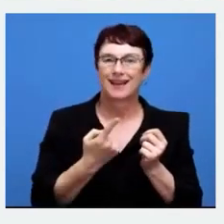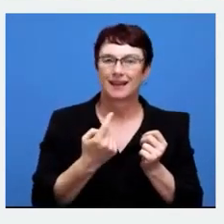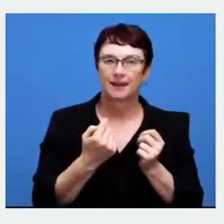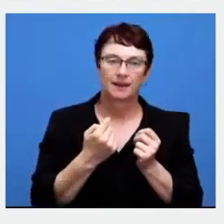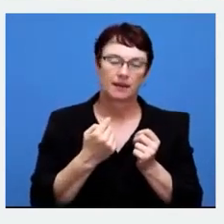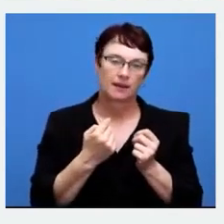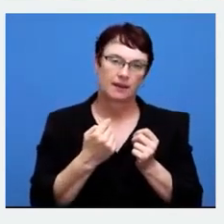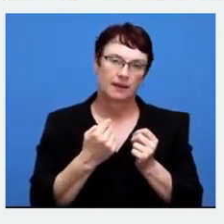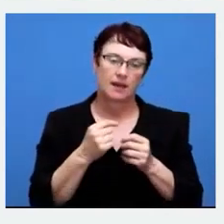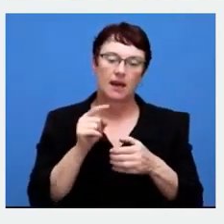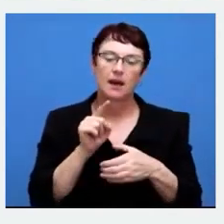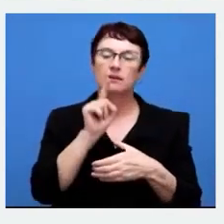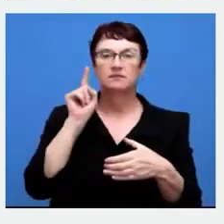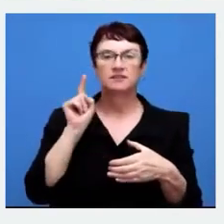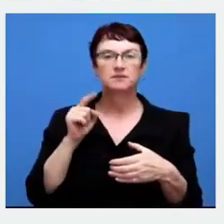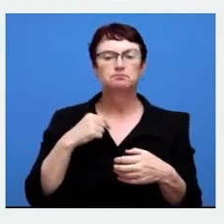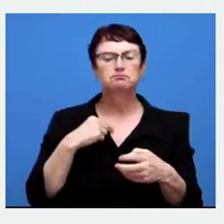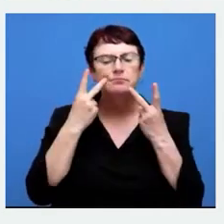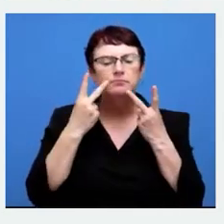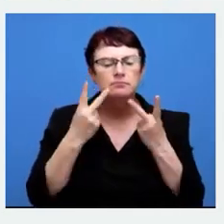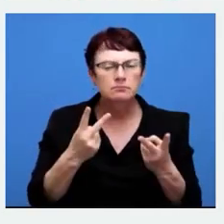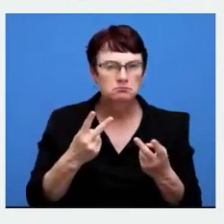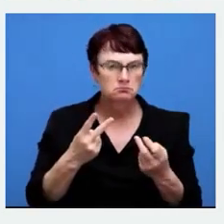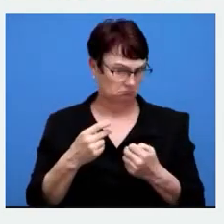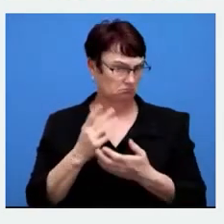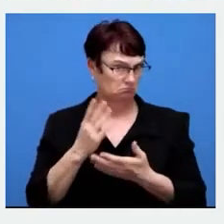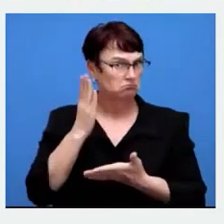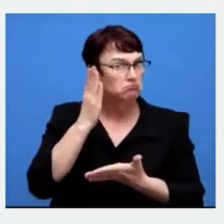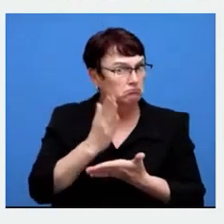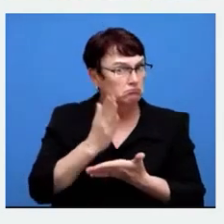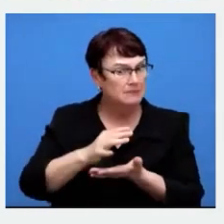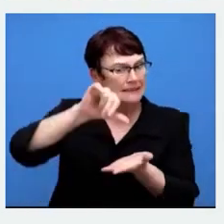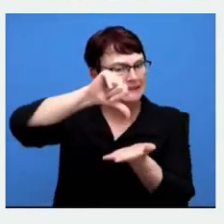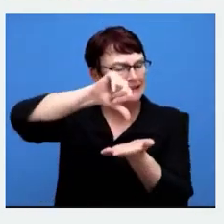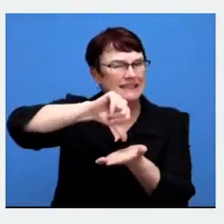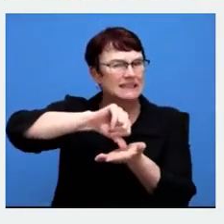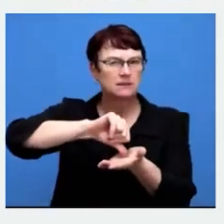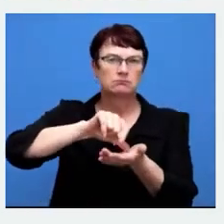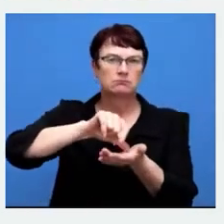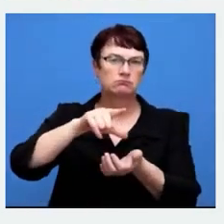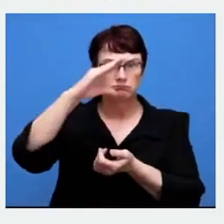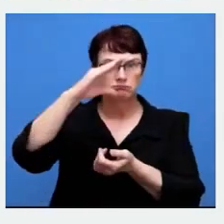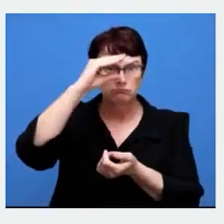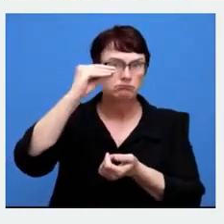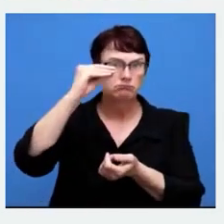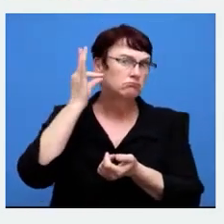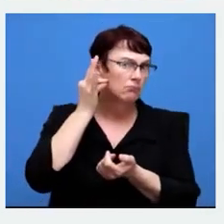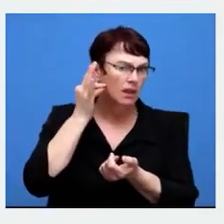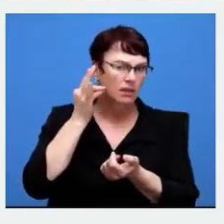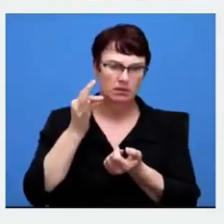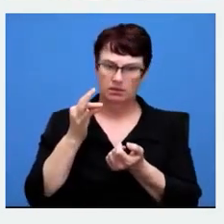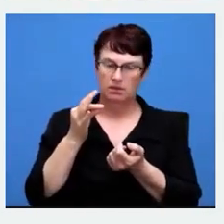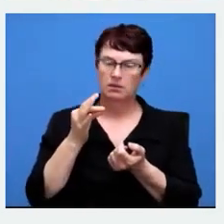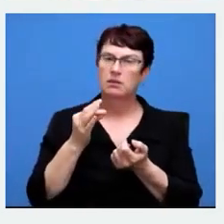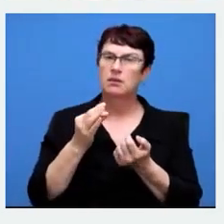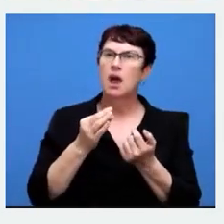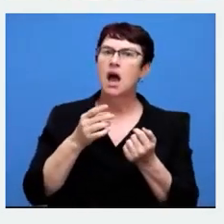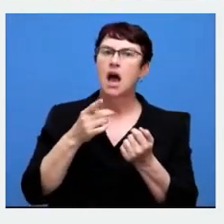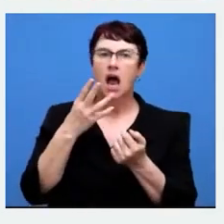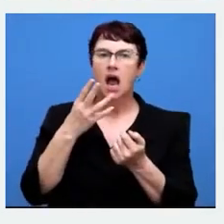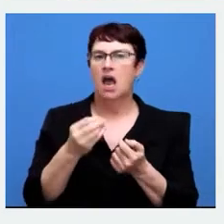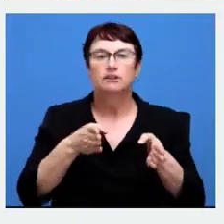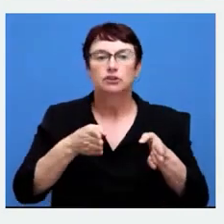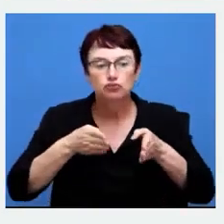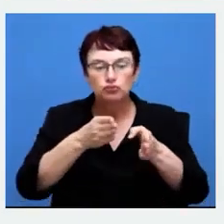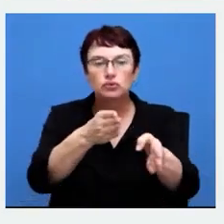gender representation of cities? So how many streets, squares are dedicated to men and women in cities? The